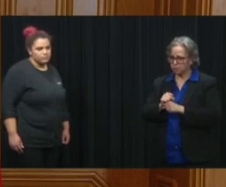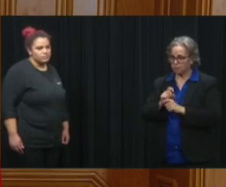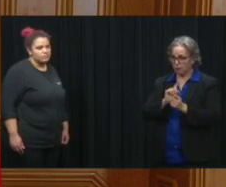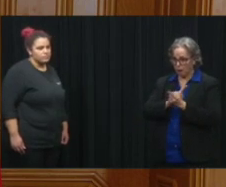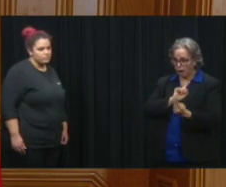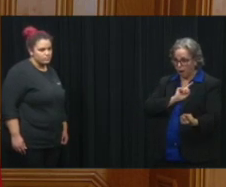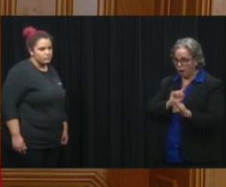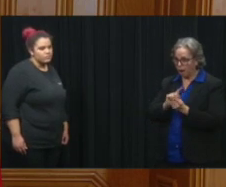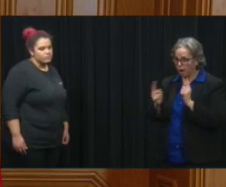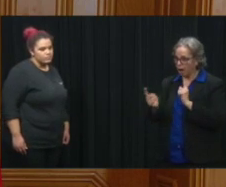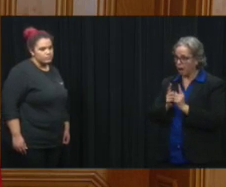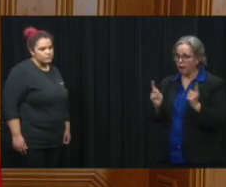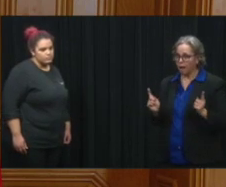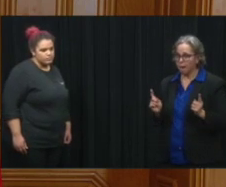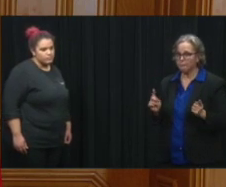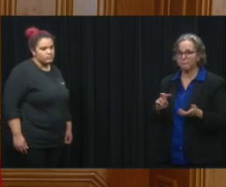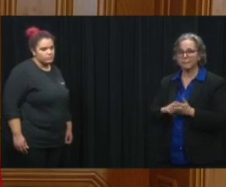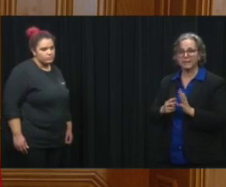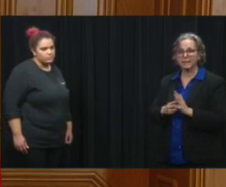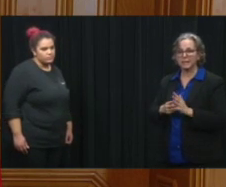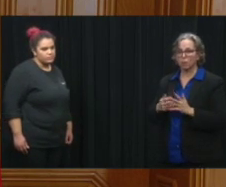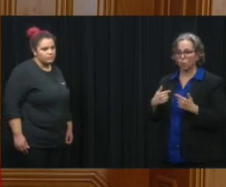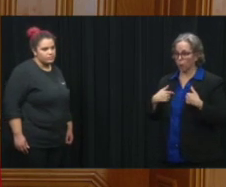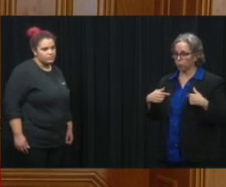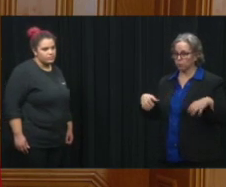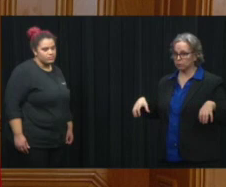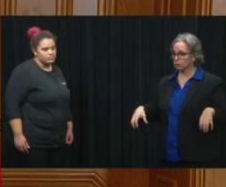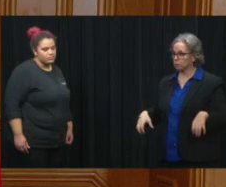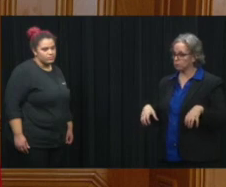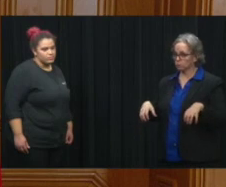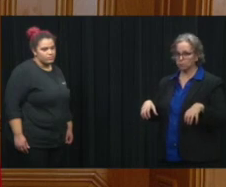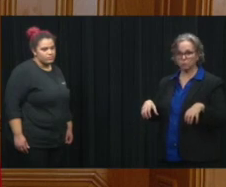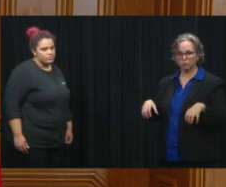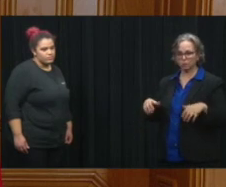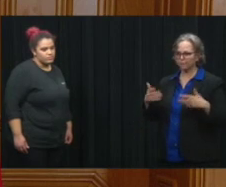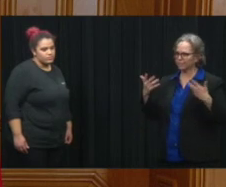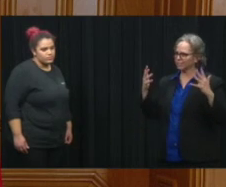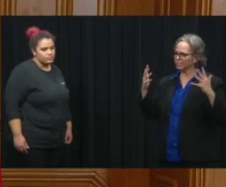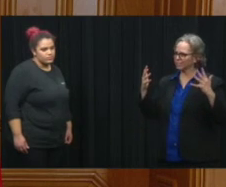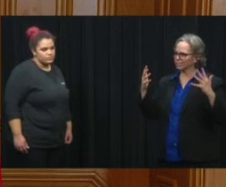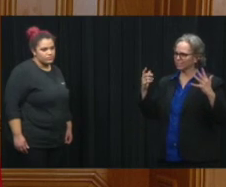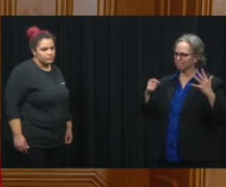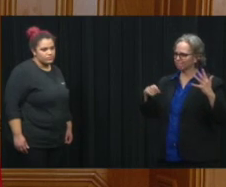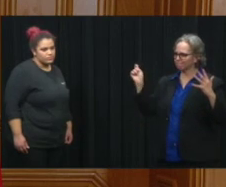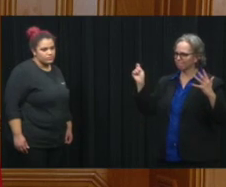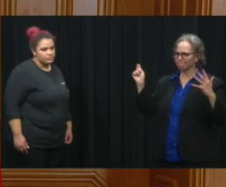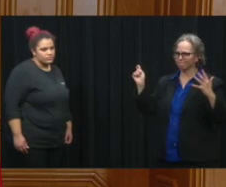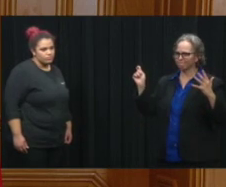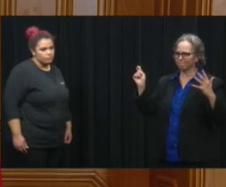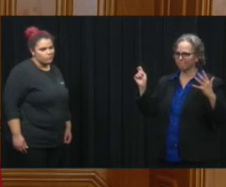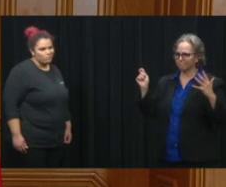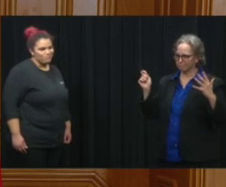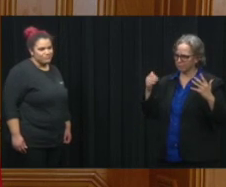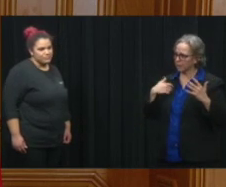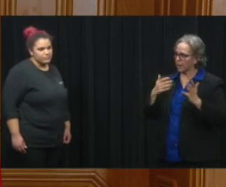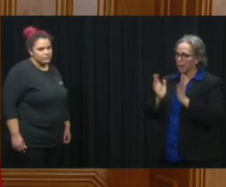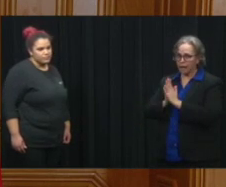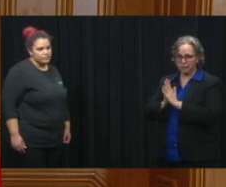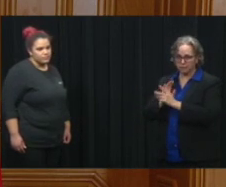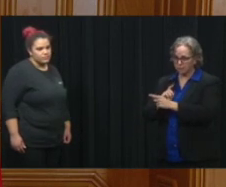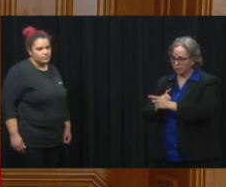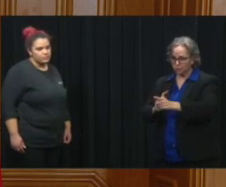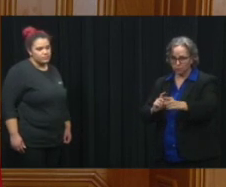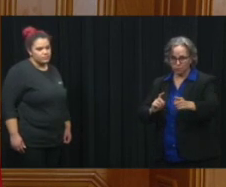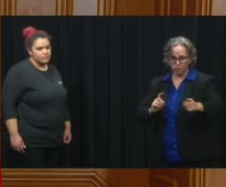done everything that we can. And again, I just ask Ohioans, please do